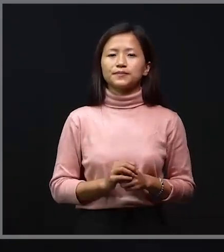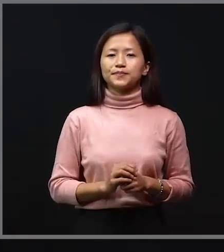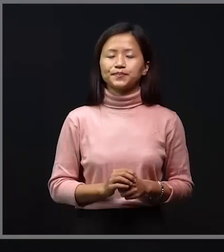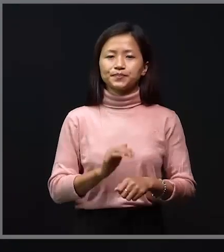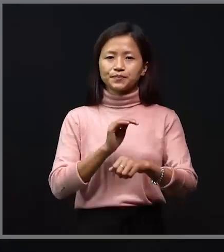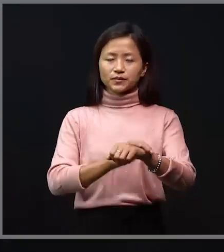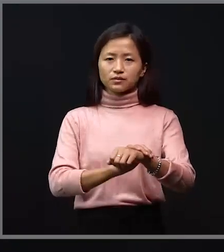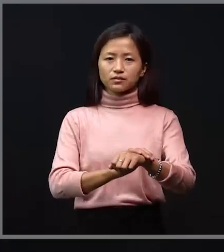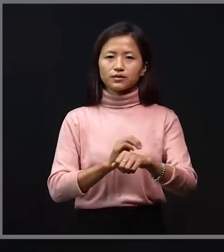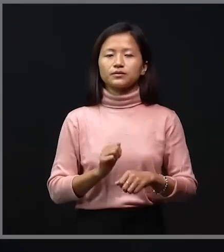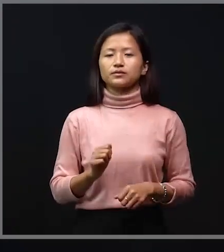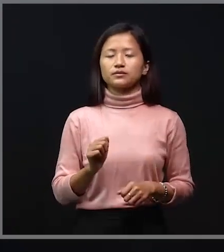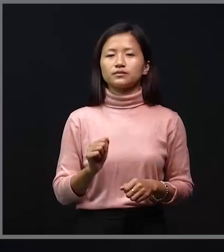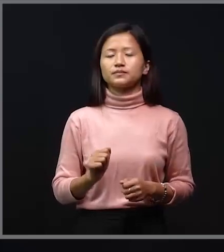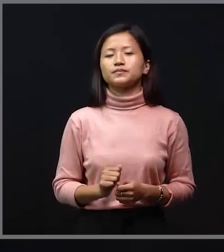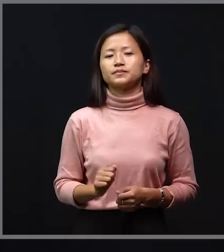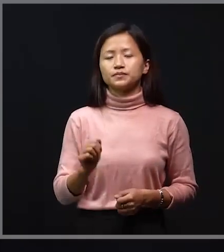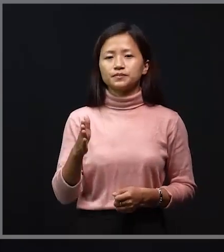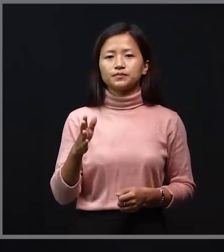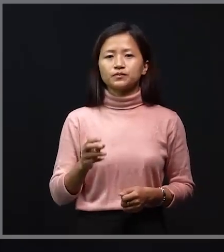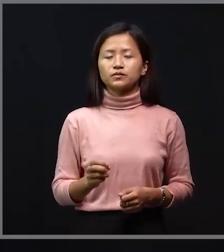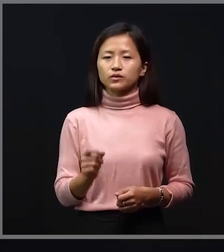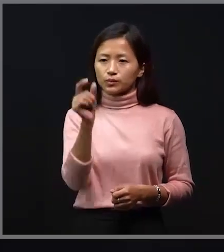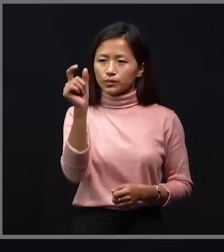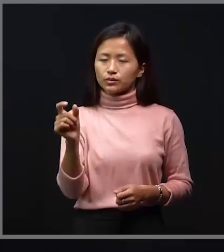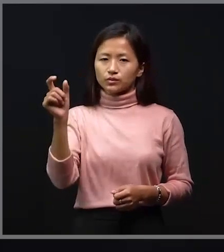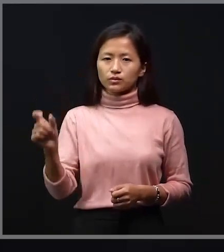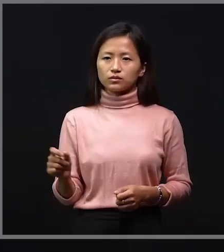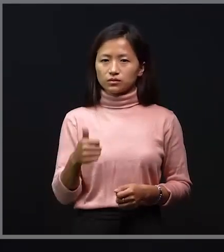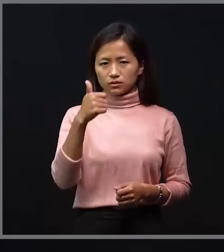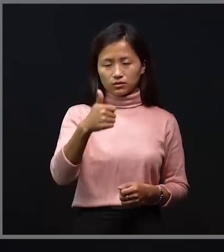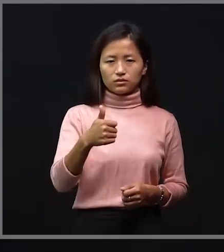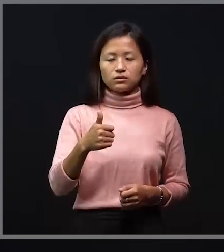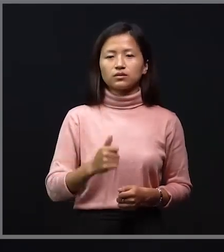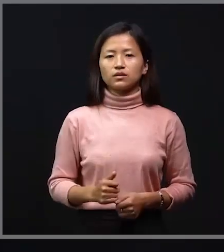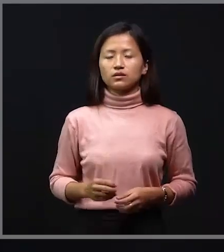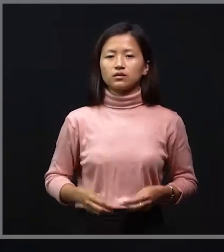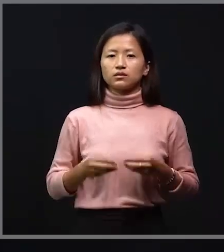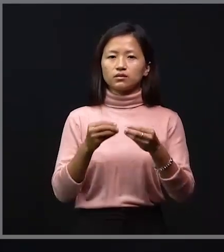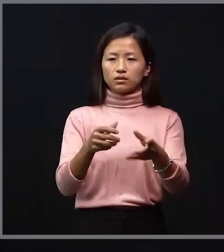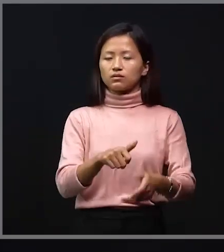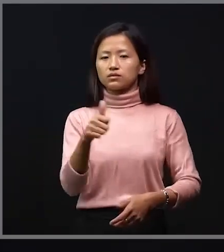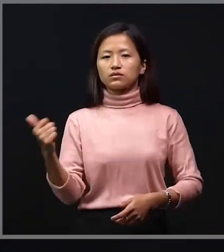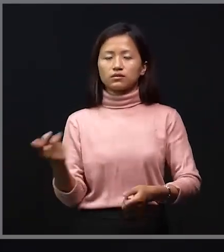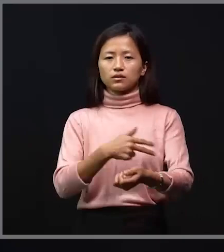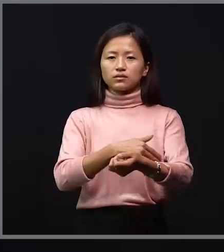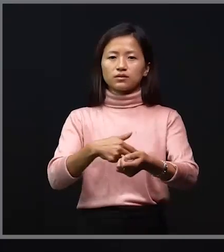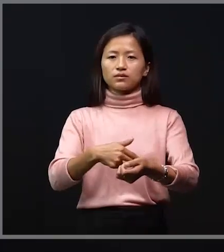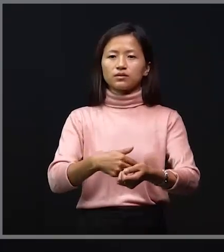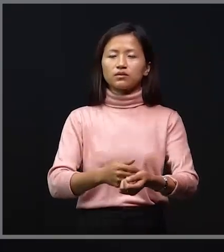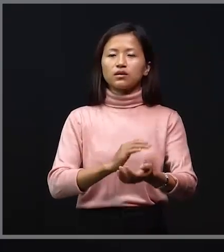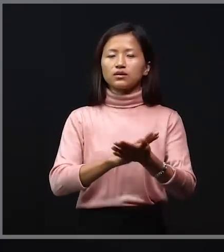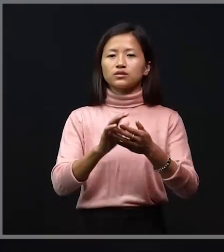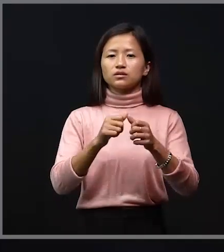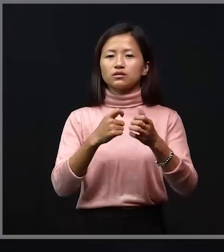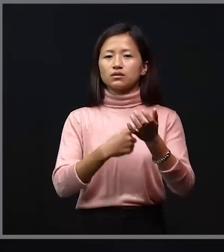the untouchables. He even said that the word itself is not good, so he gave them another name, which we call it as